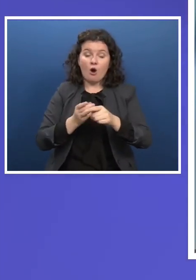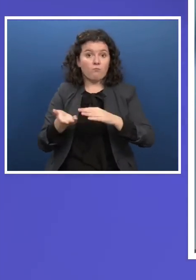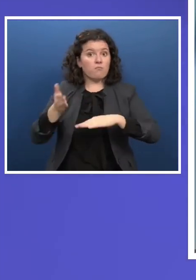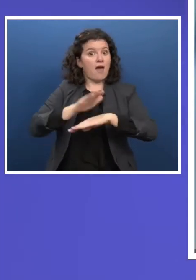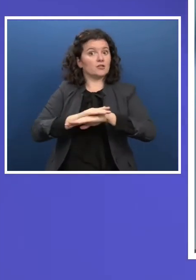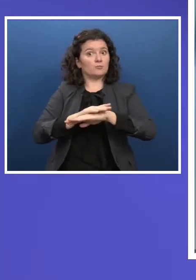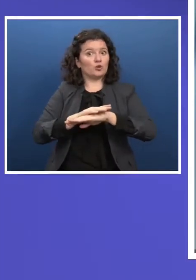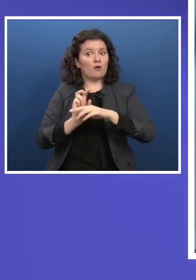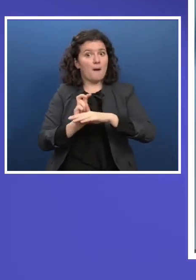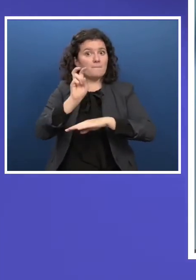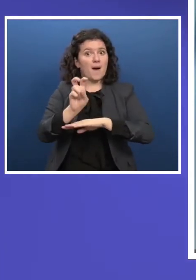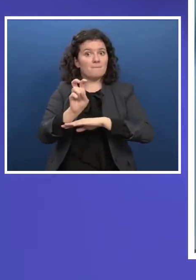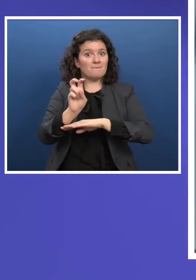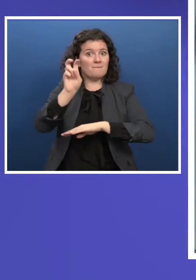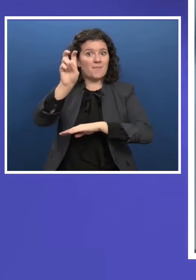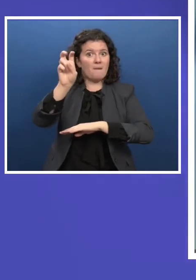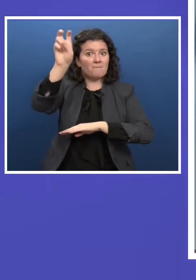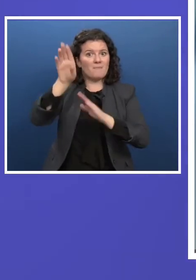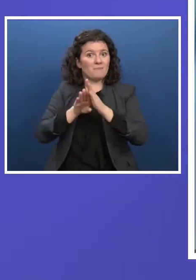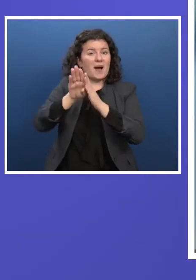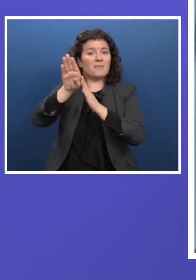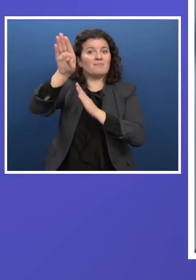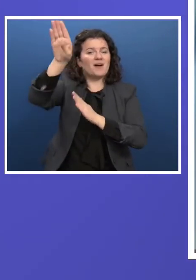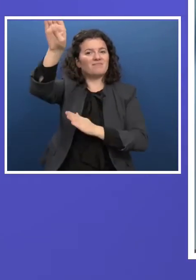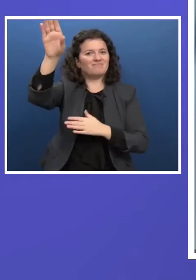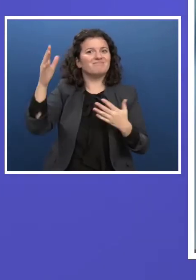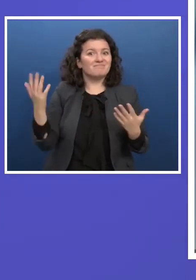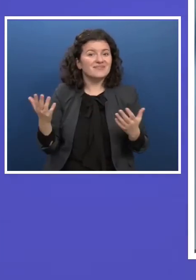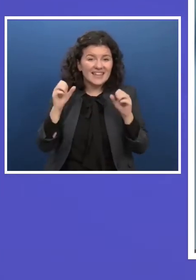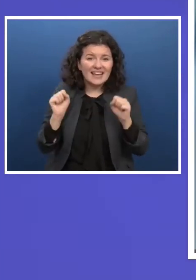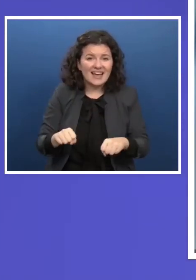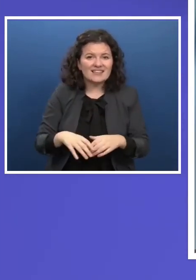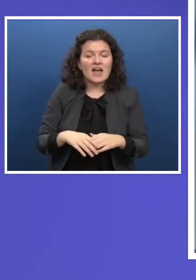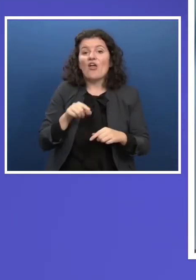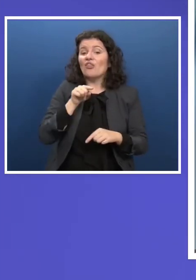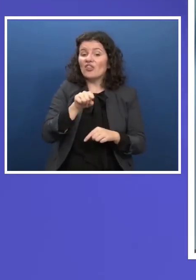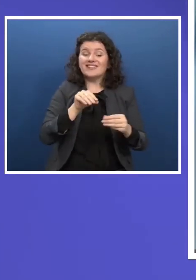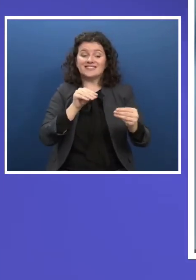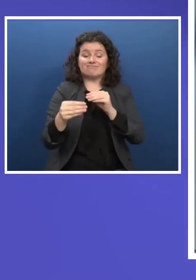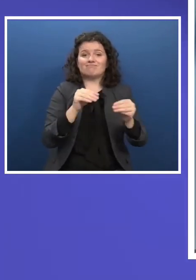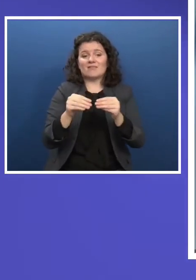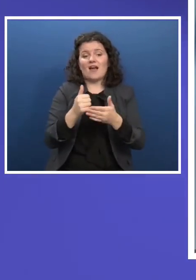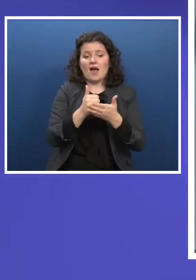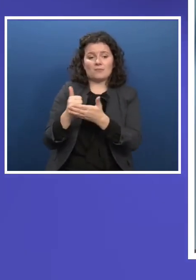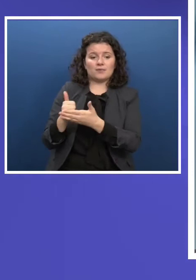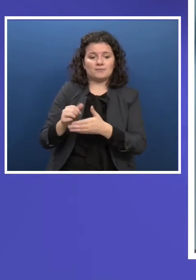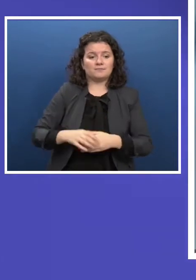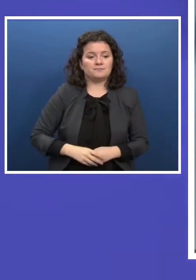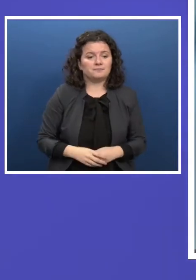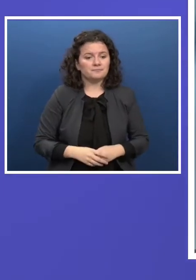in moments in which, the current times, obviously there are a number of people that